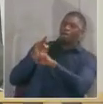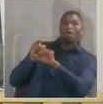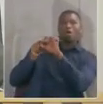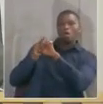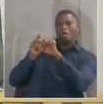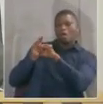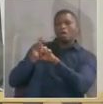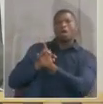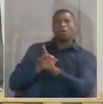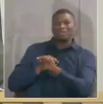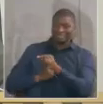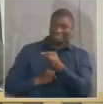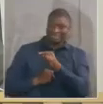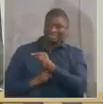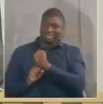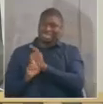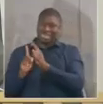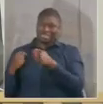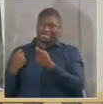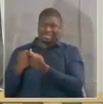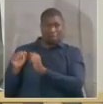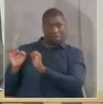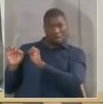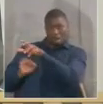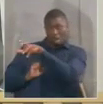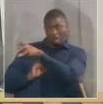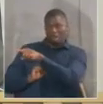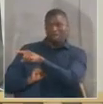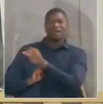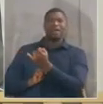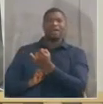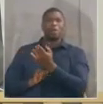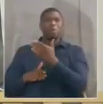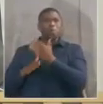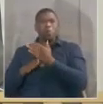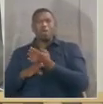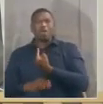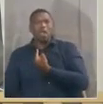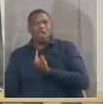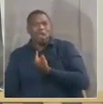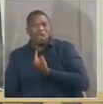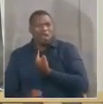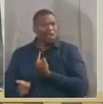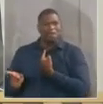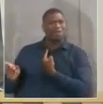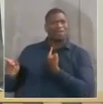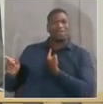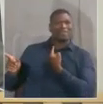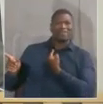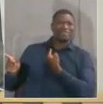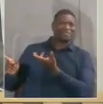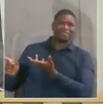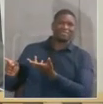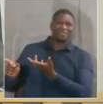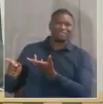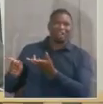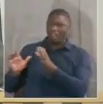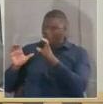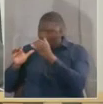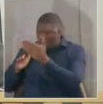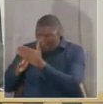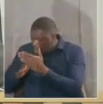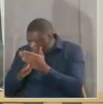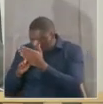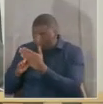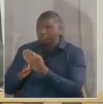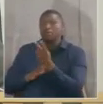that task team was working in silos, and the